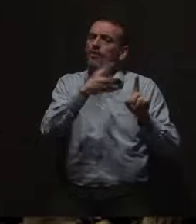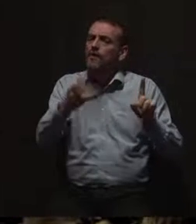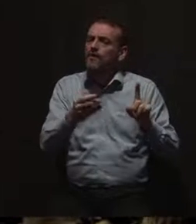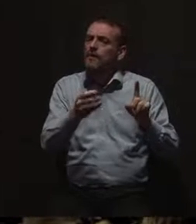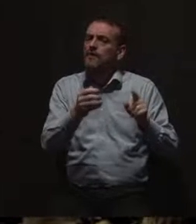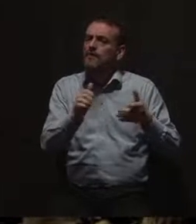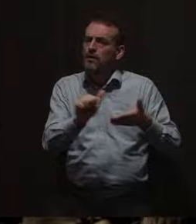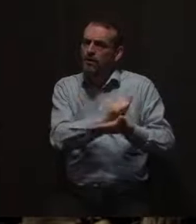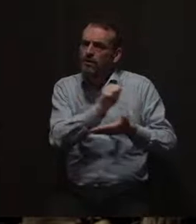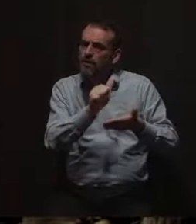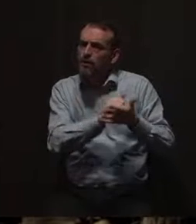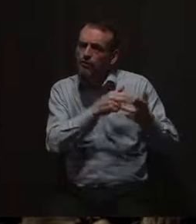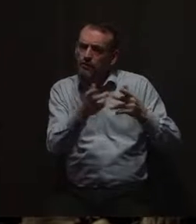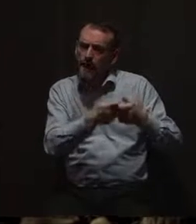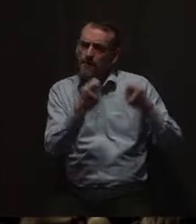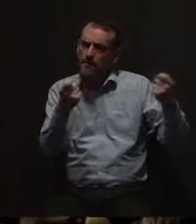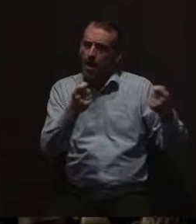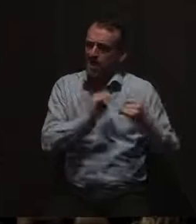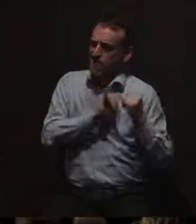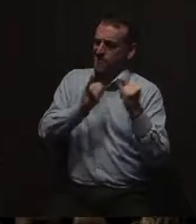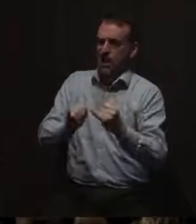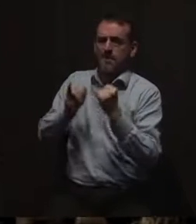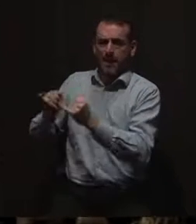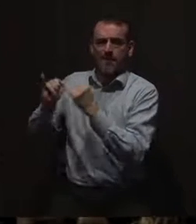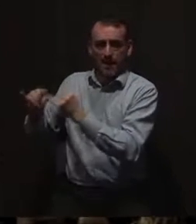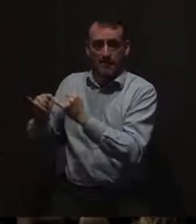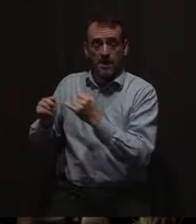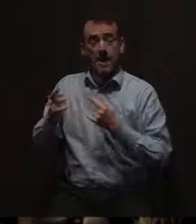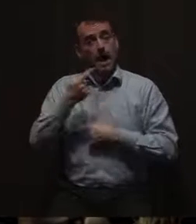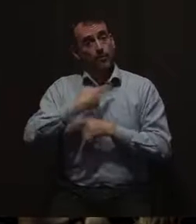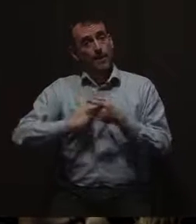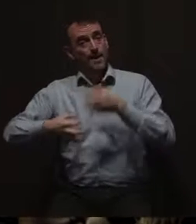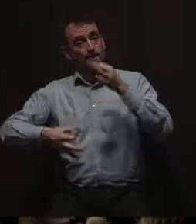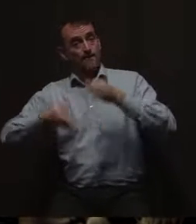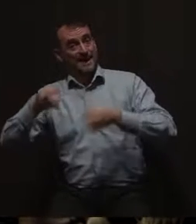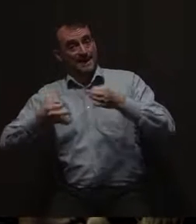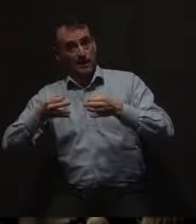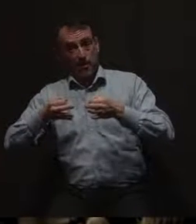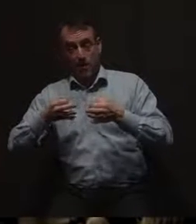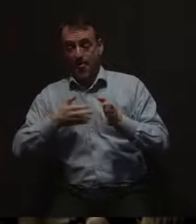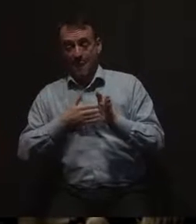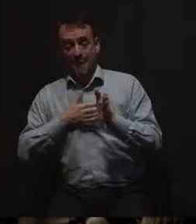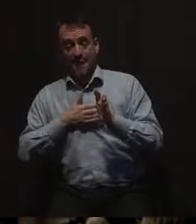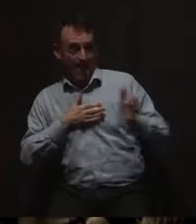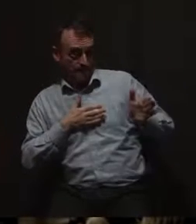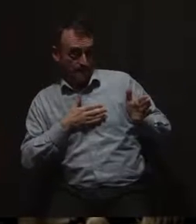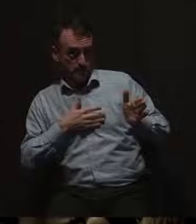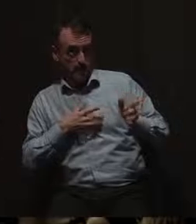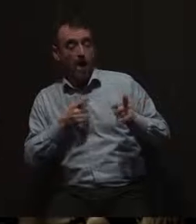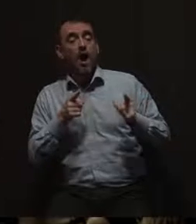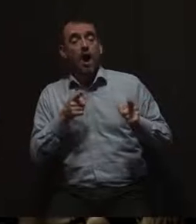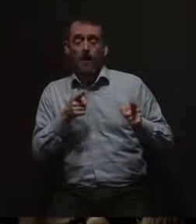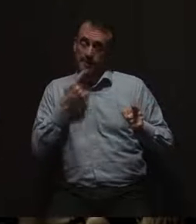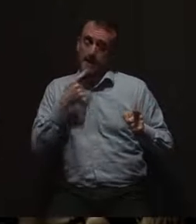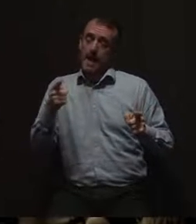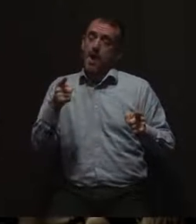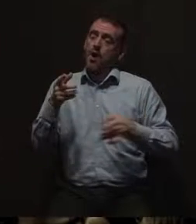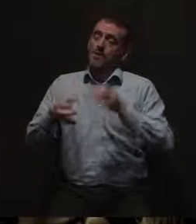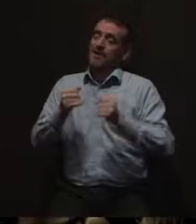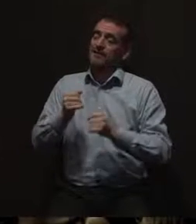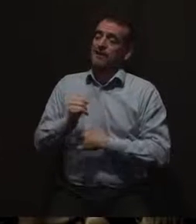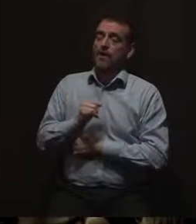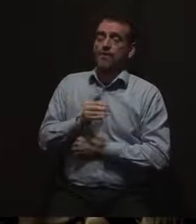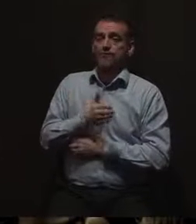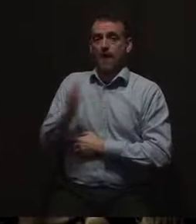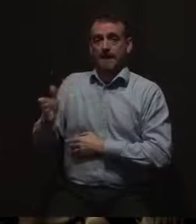own. And we, that's the political left, we blame the political right. And you should thank God that your